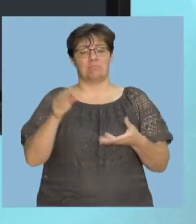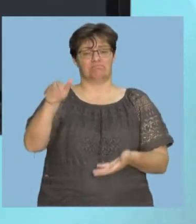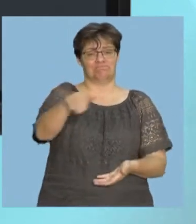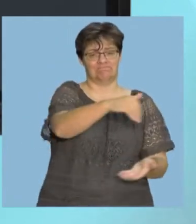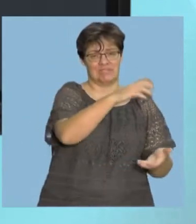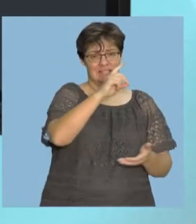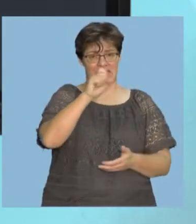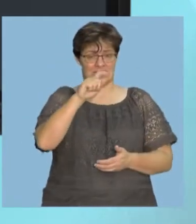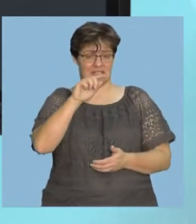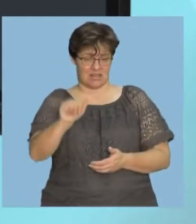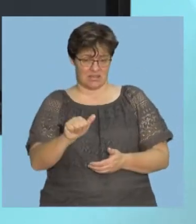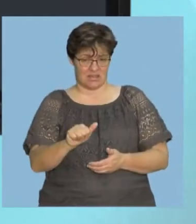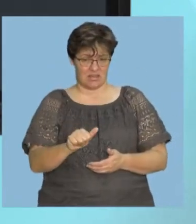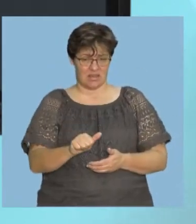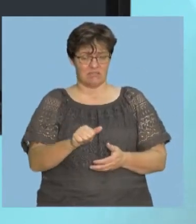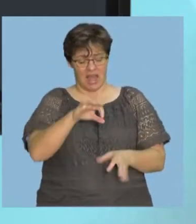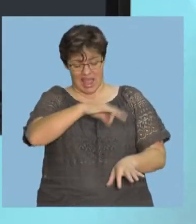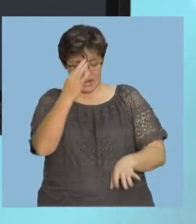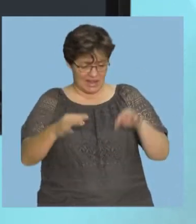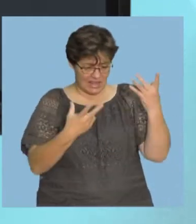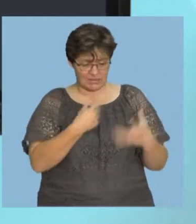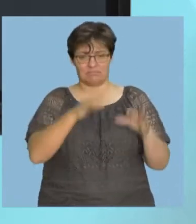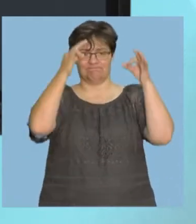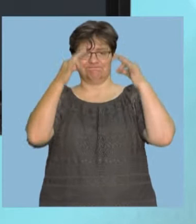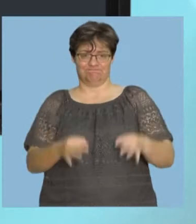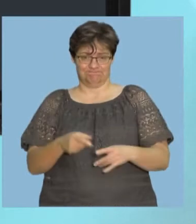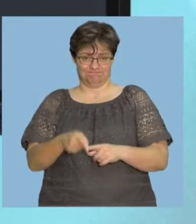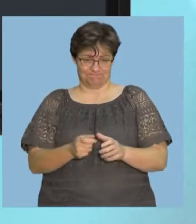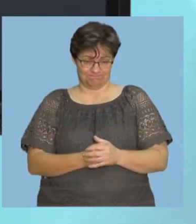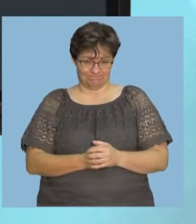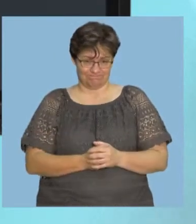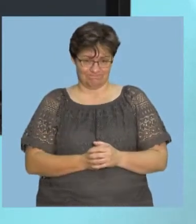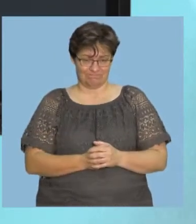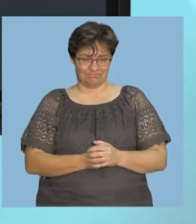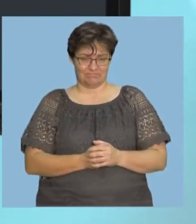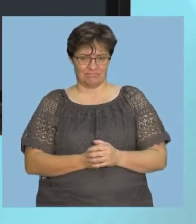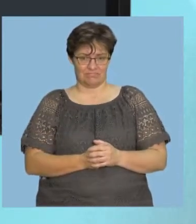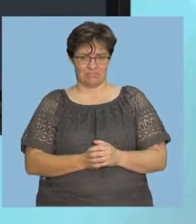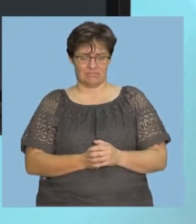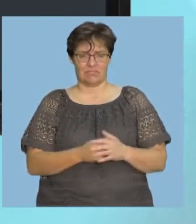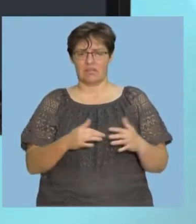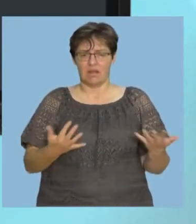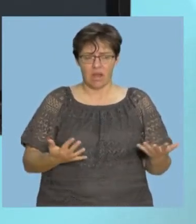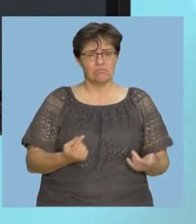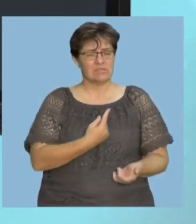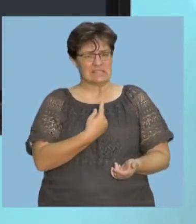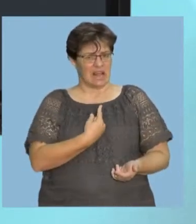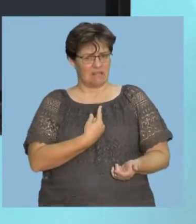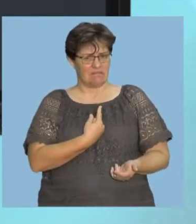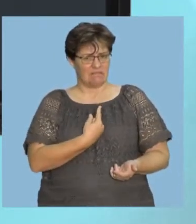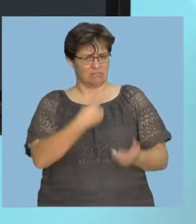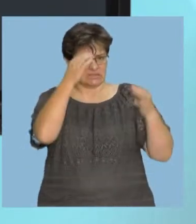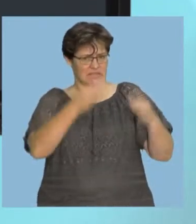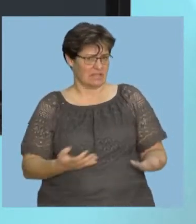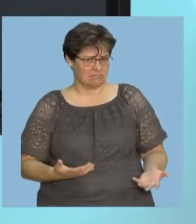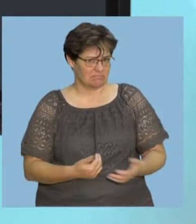analyzing data, and arrive at some conclusion. That's another form of decision. How do you use decision on your own? Think about